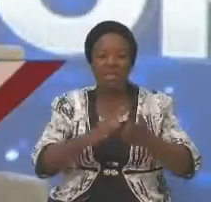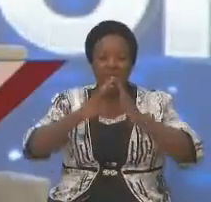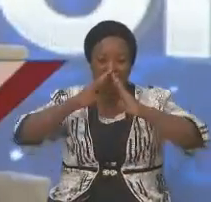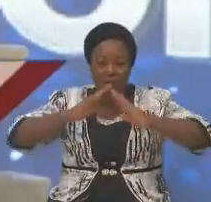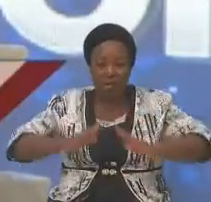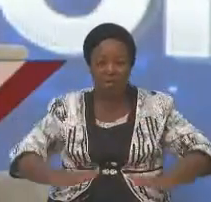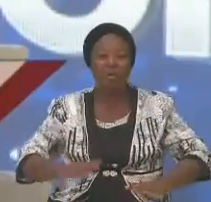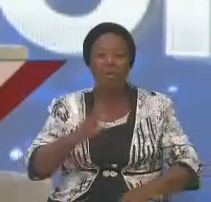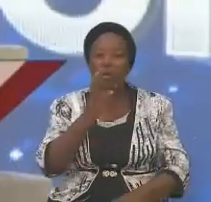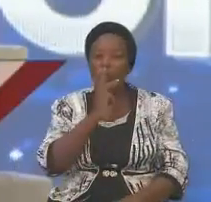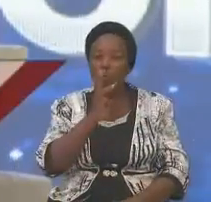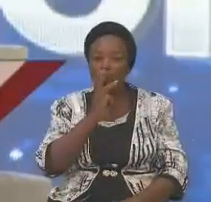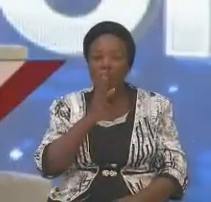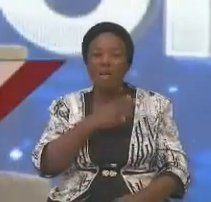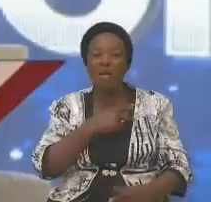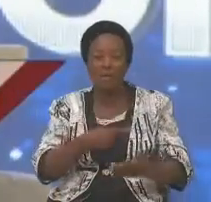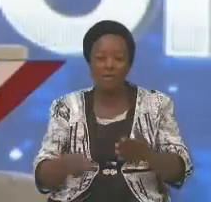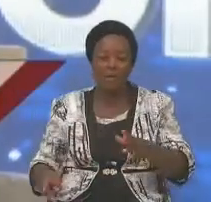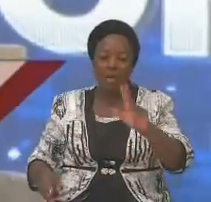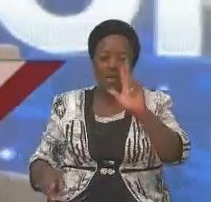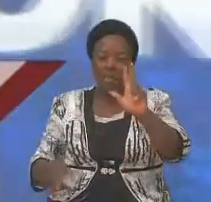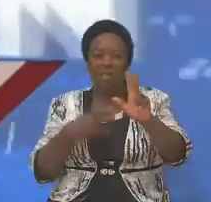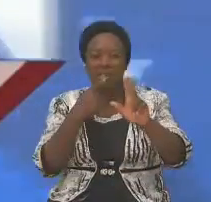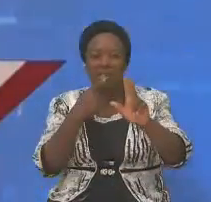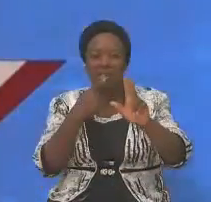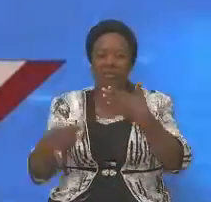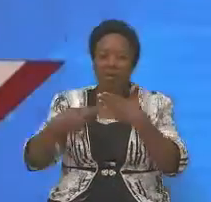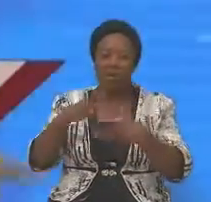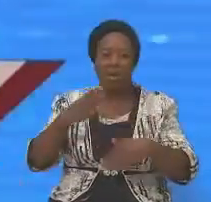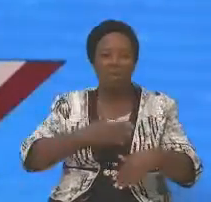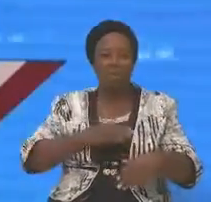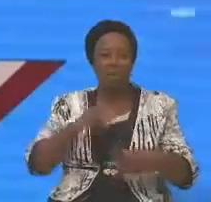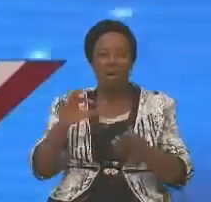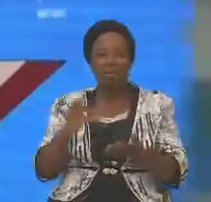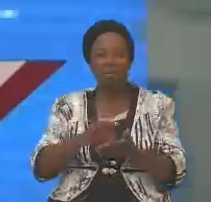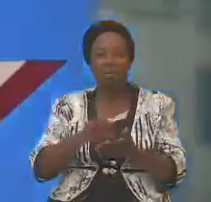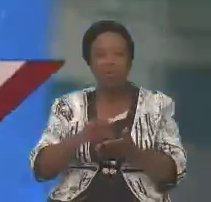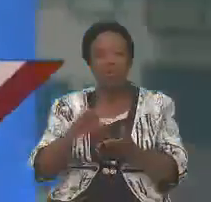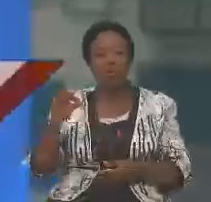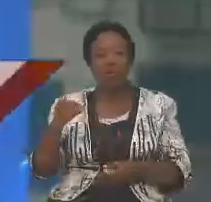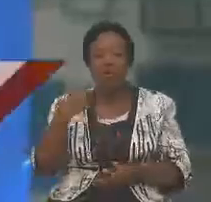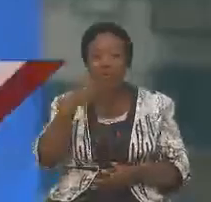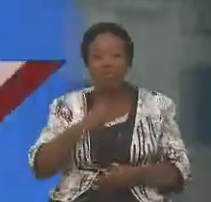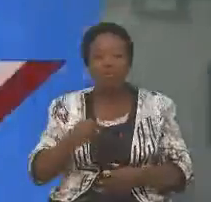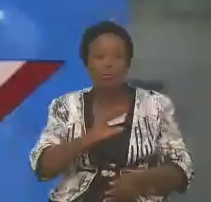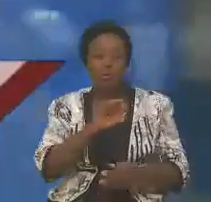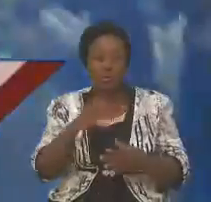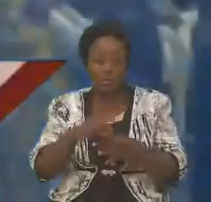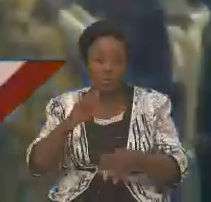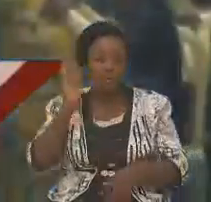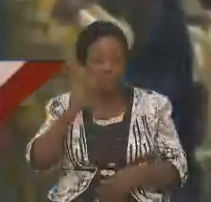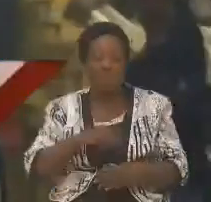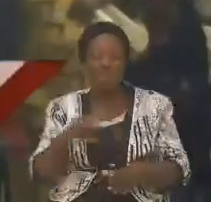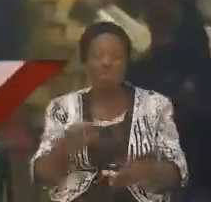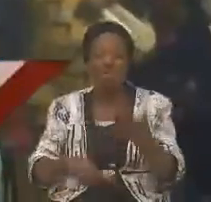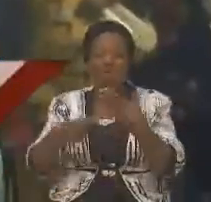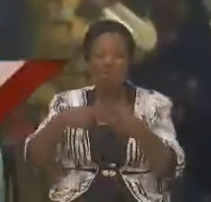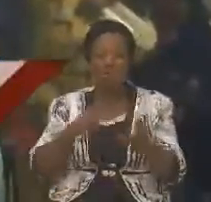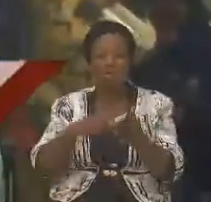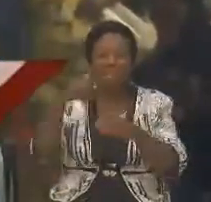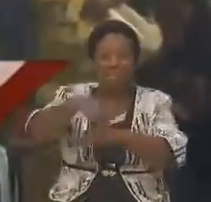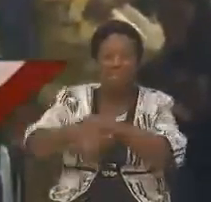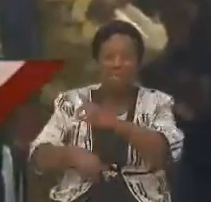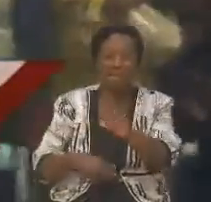beside the still waters. And then in verse 3, he says, he restoreth my soul. Whose soul is going to be